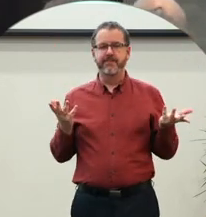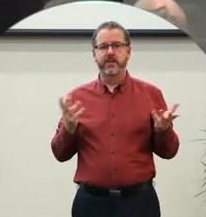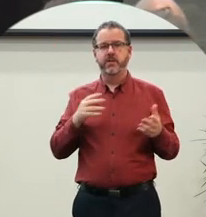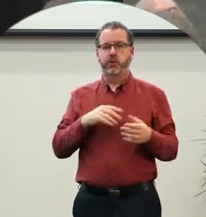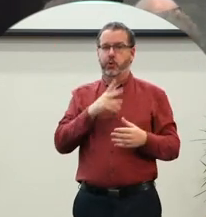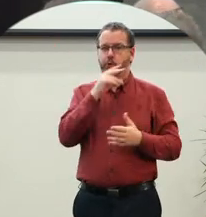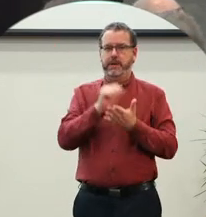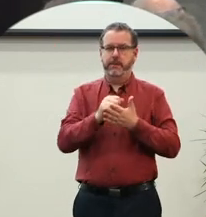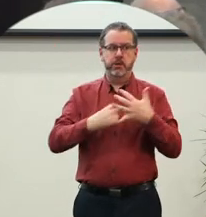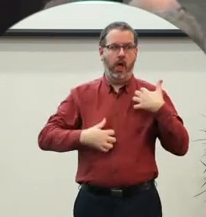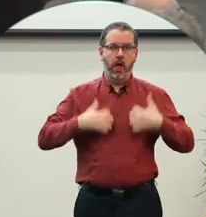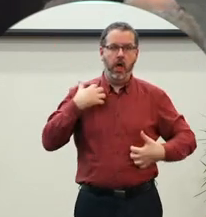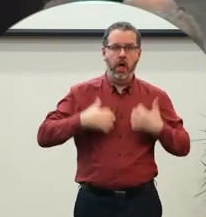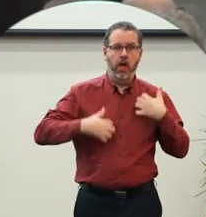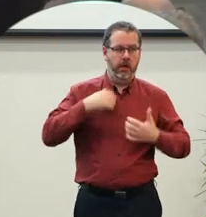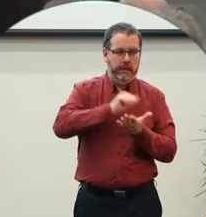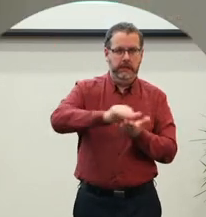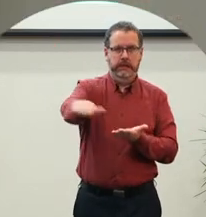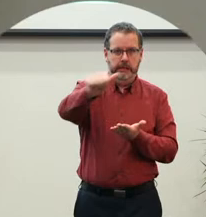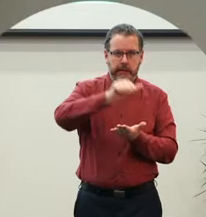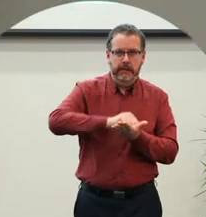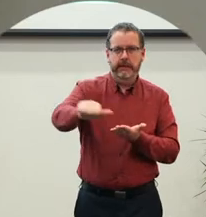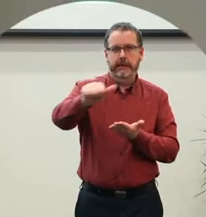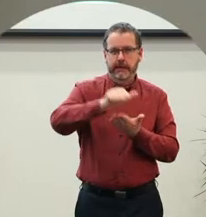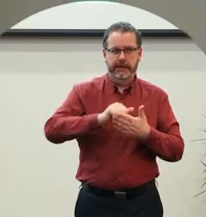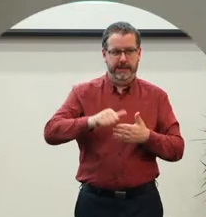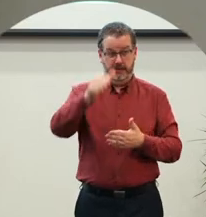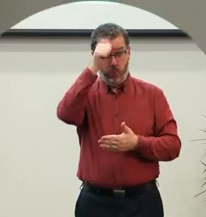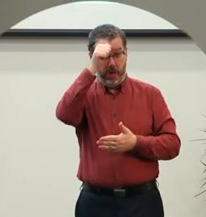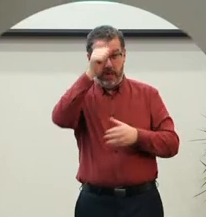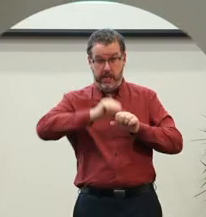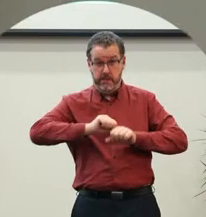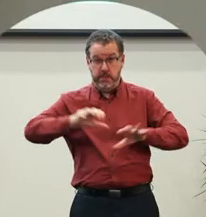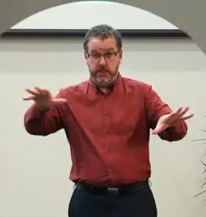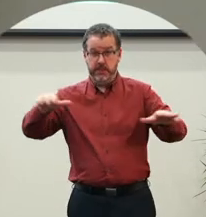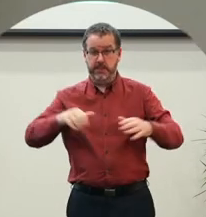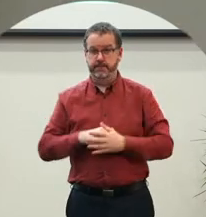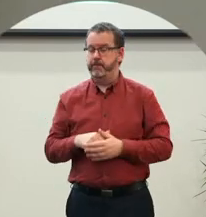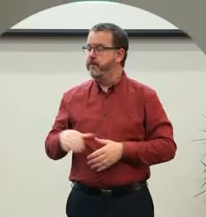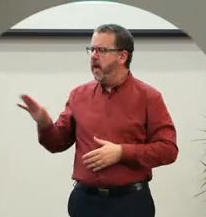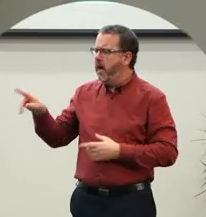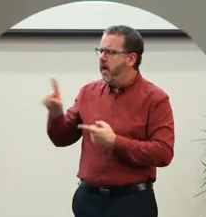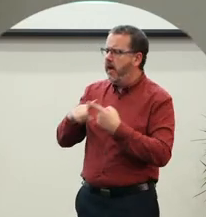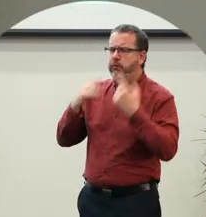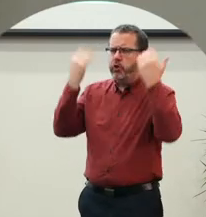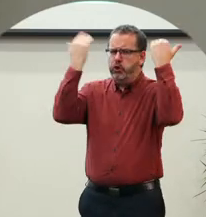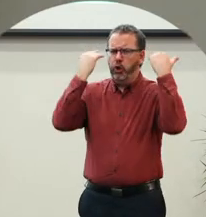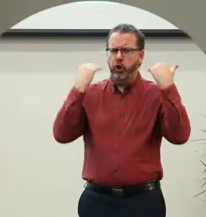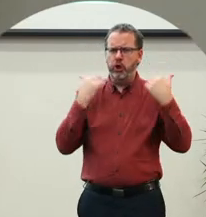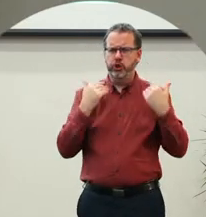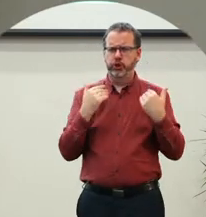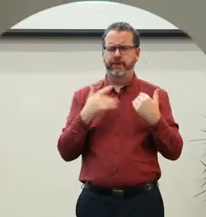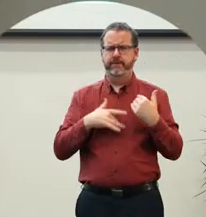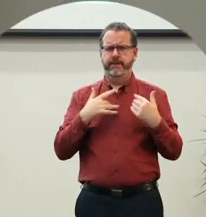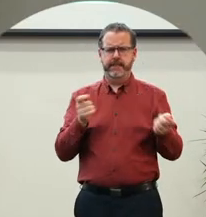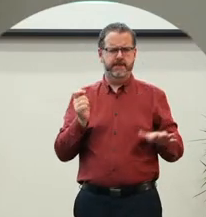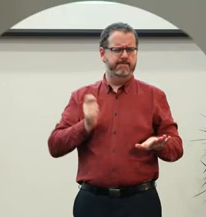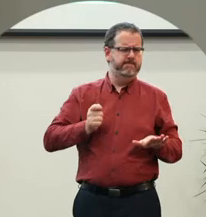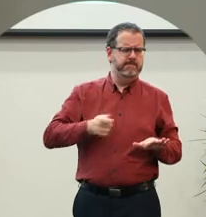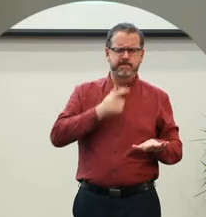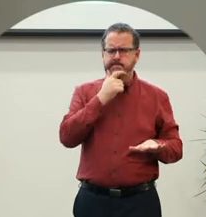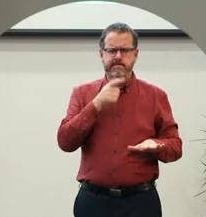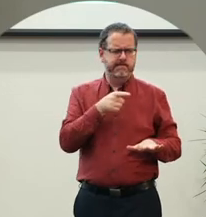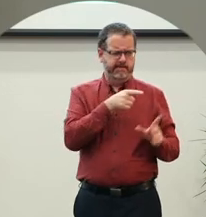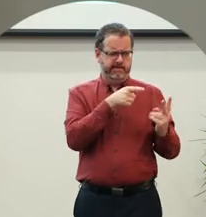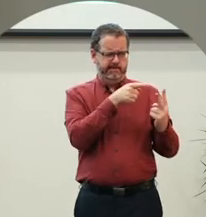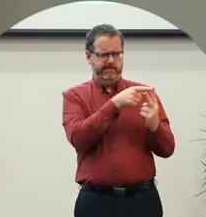And, you know, that's when she became prominent, I think. But she was fortunate in that the judge looked at Wally as the primary instigator,